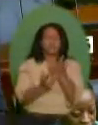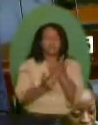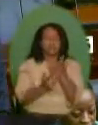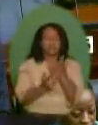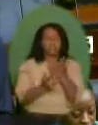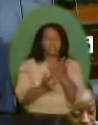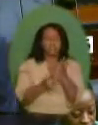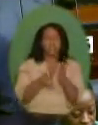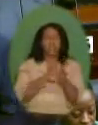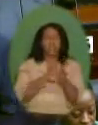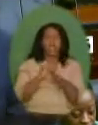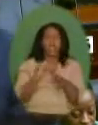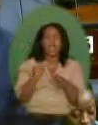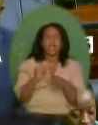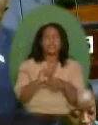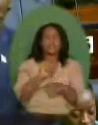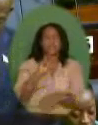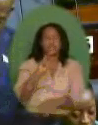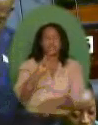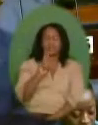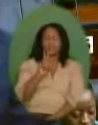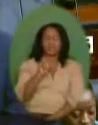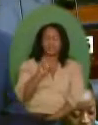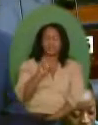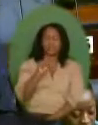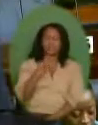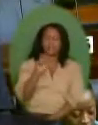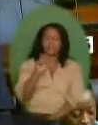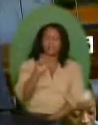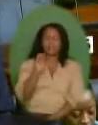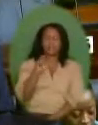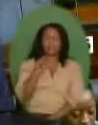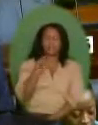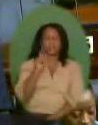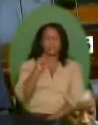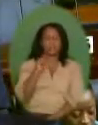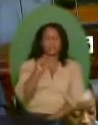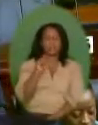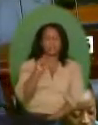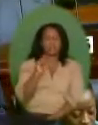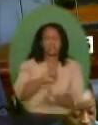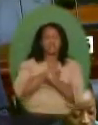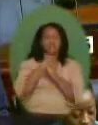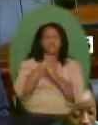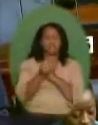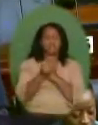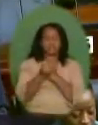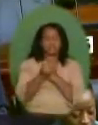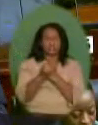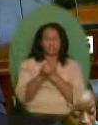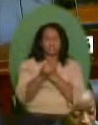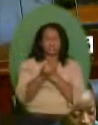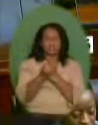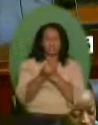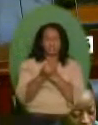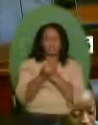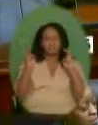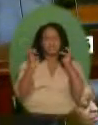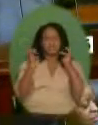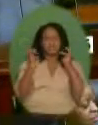foreign investment, and improving the quality of life by addressing social issues. The part-built physical structures appear